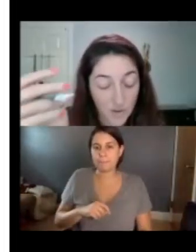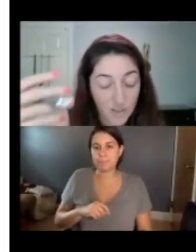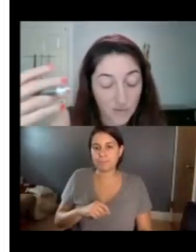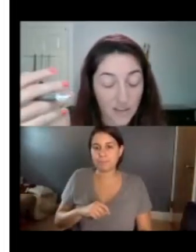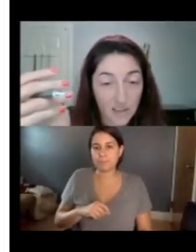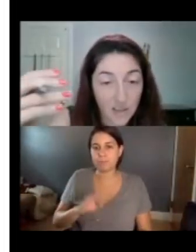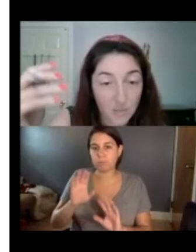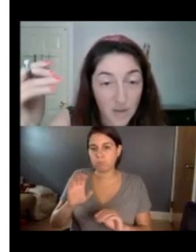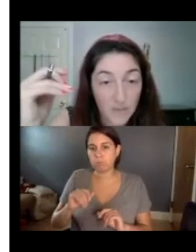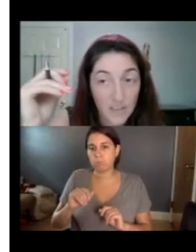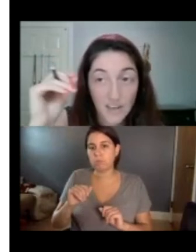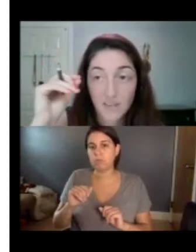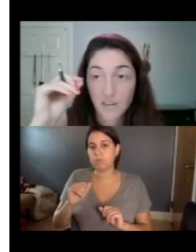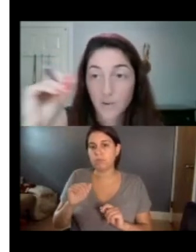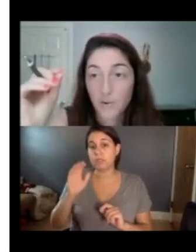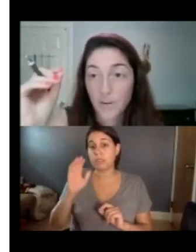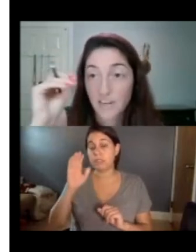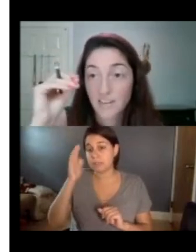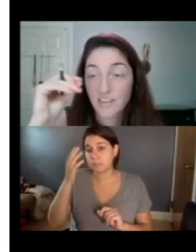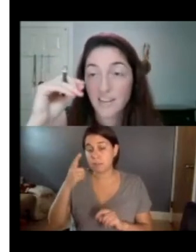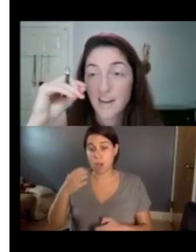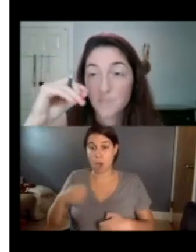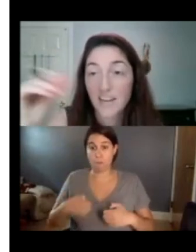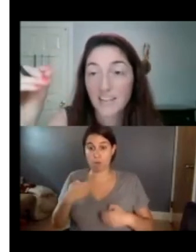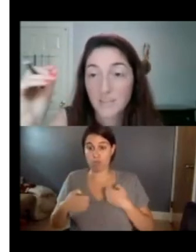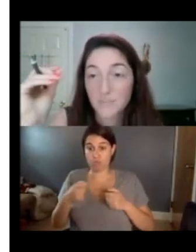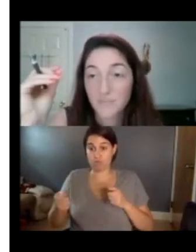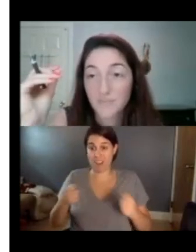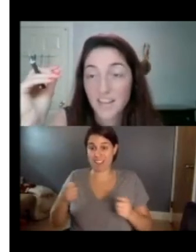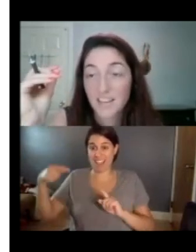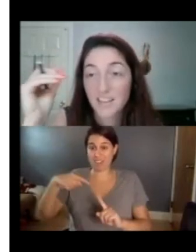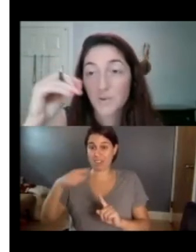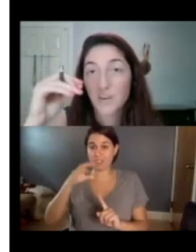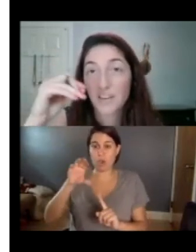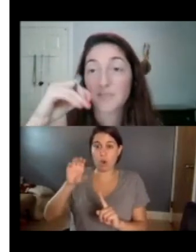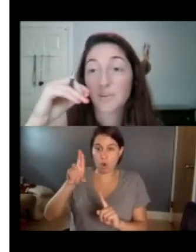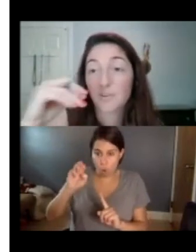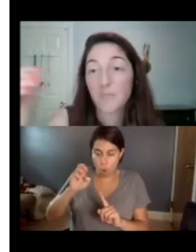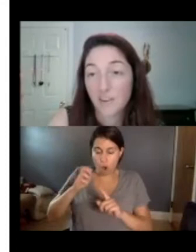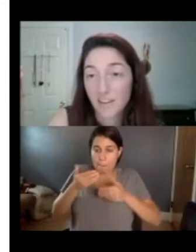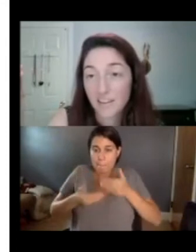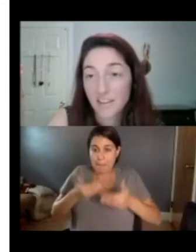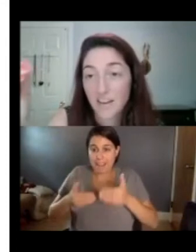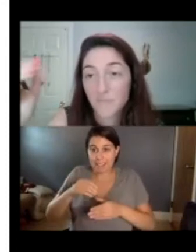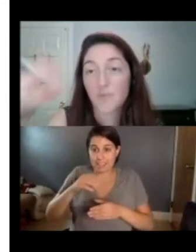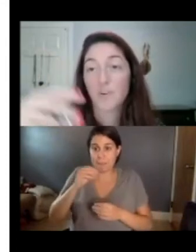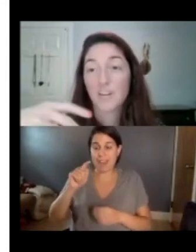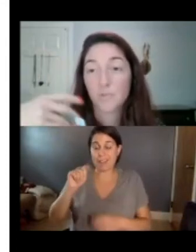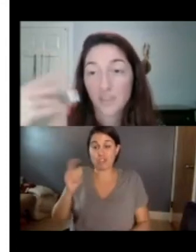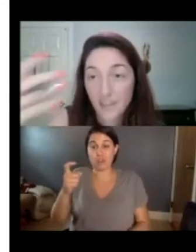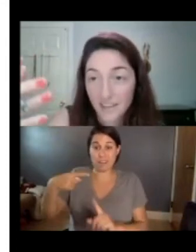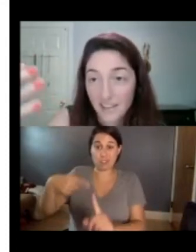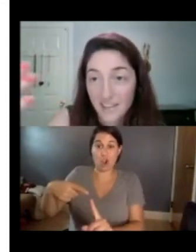that emotion regulation might be kind of a core mechanism and a core kind of treatment target